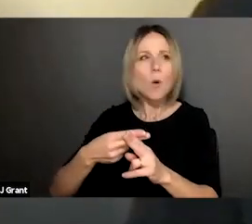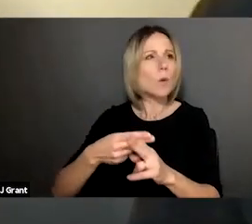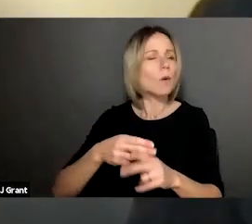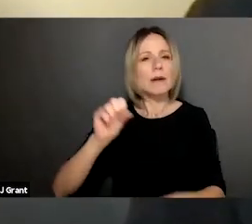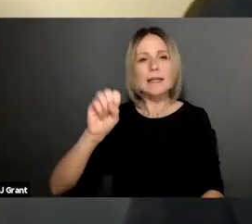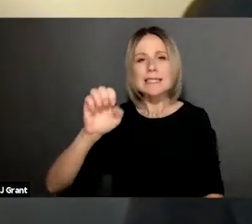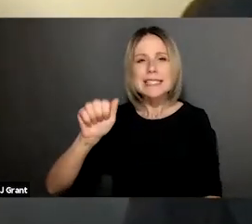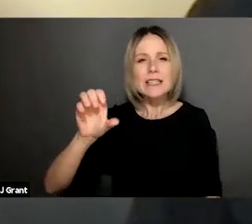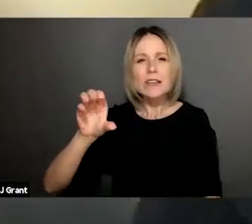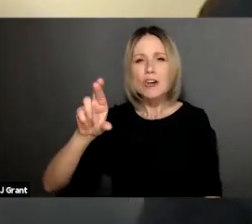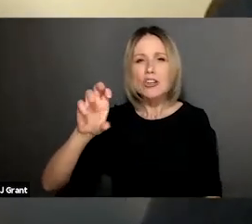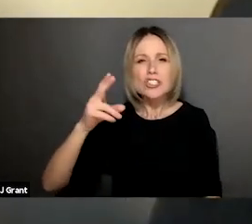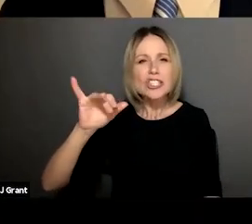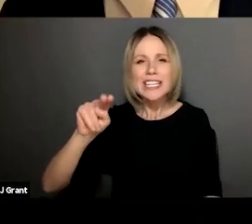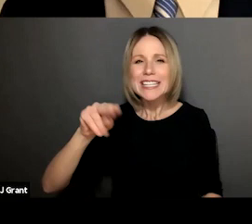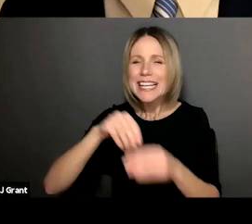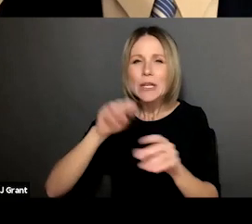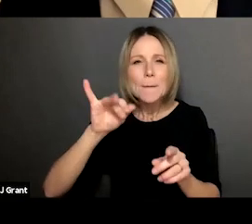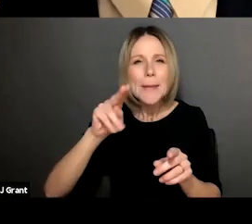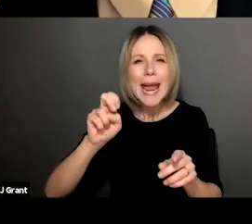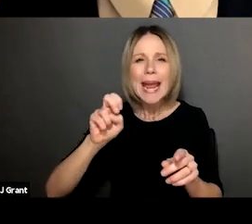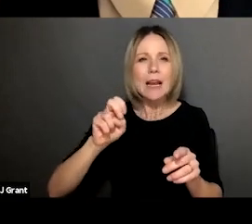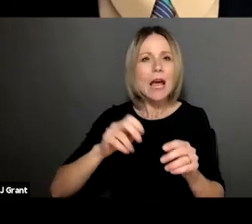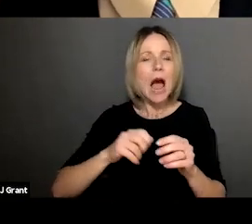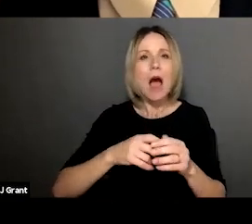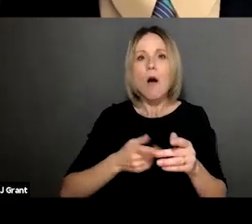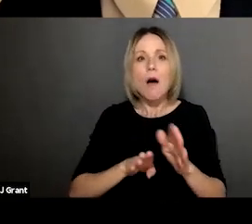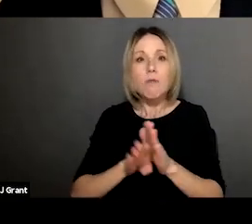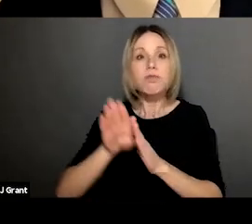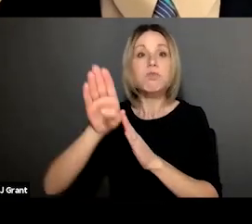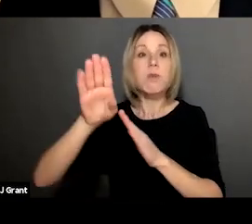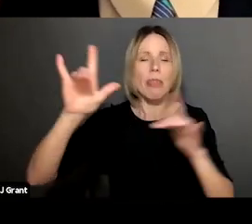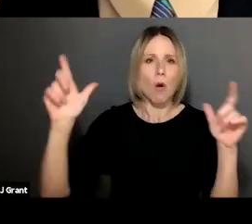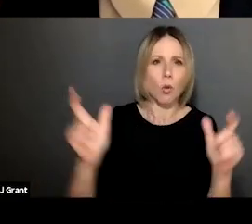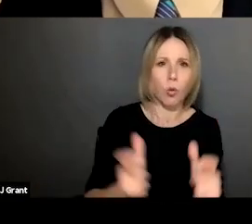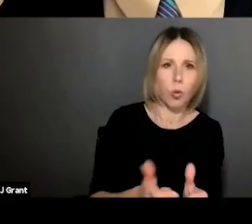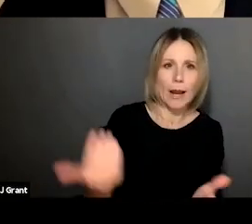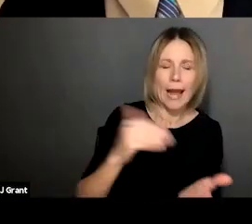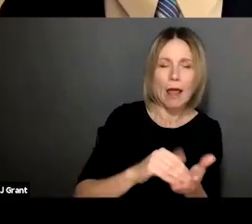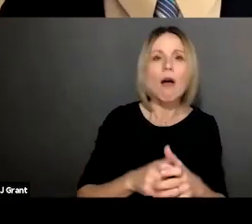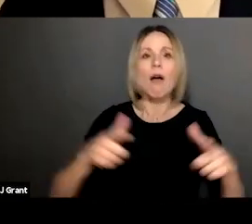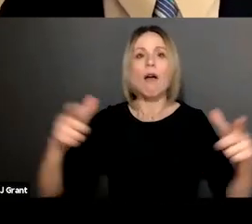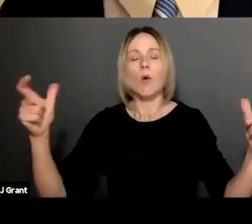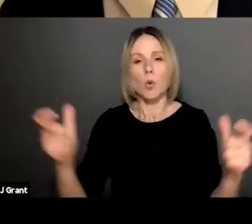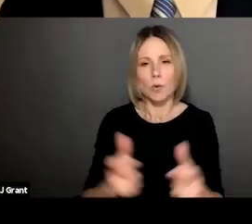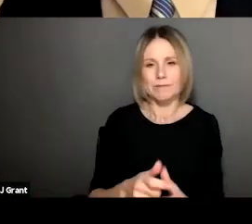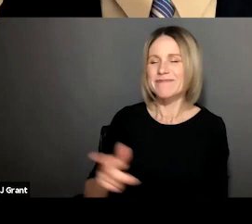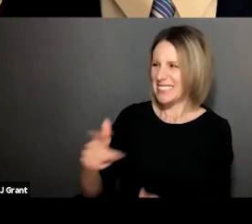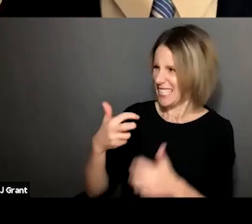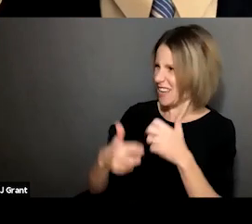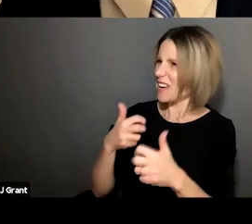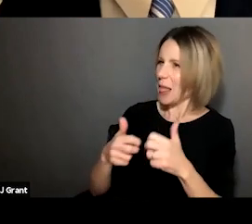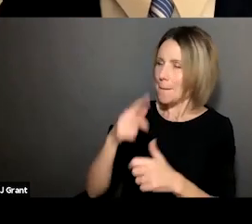us to make that mistake again. It's probably really difficult also to draw the line between what's an opinion piece or an